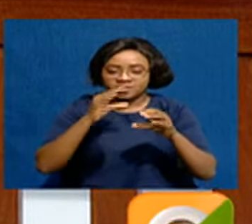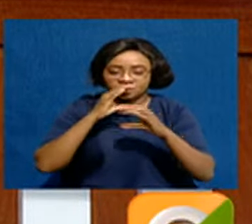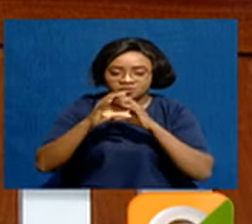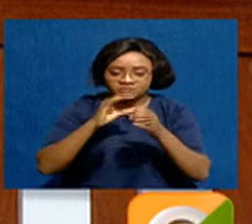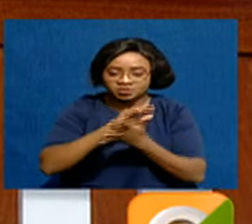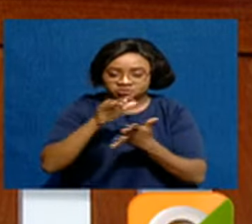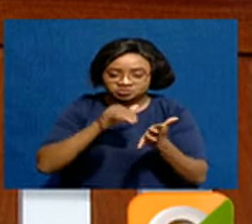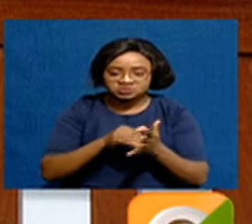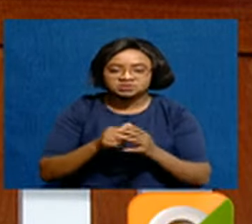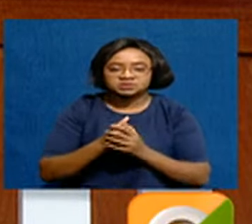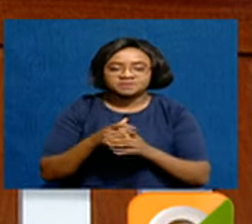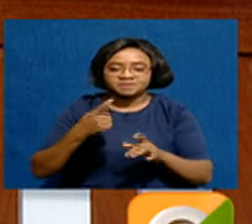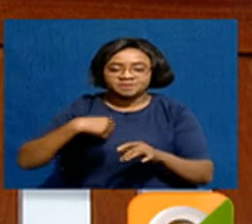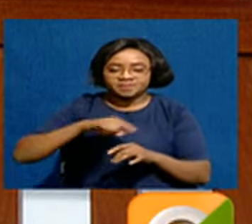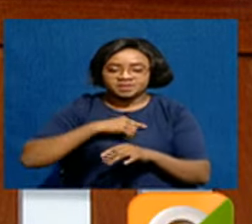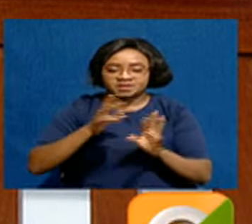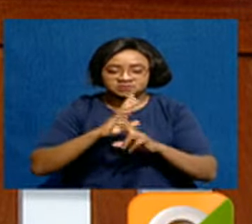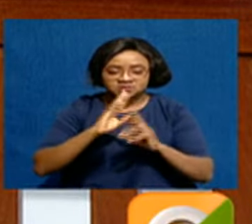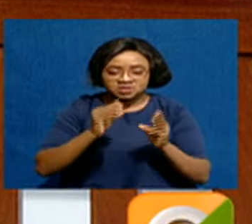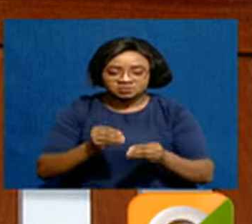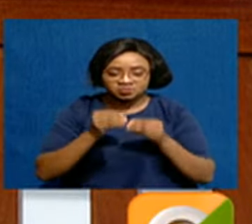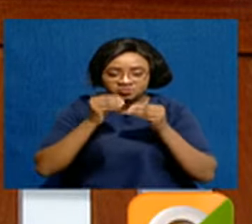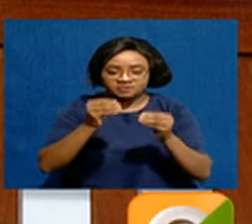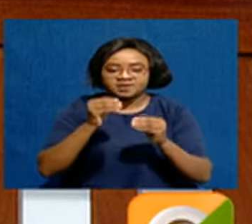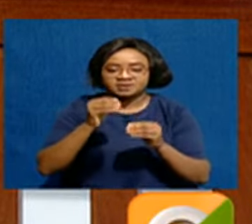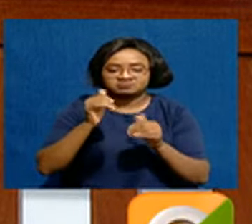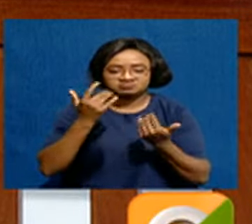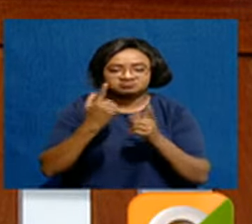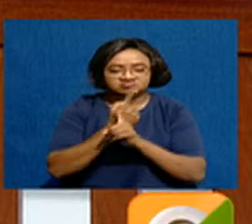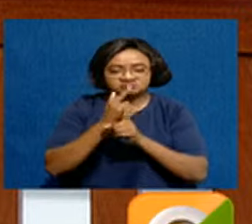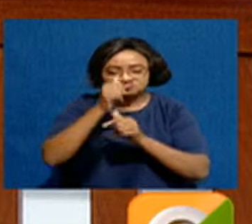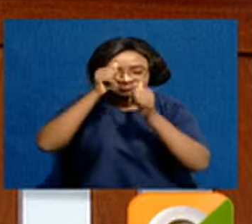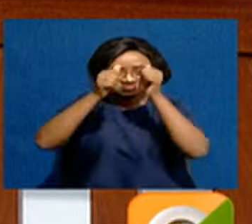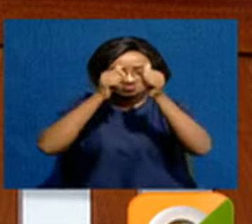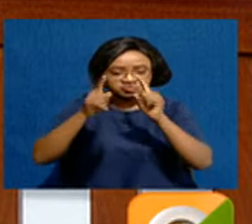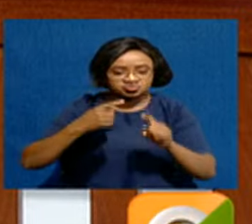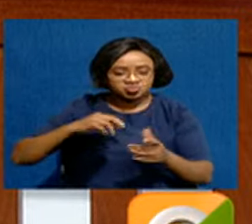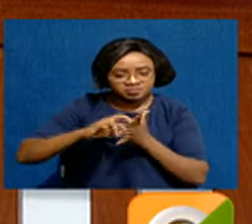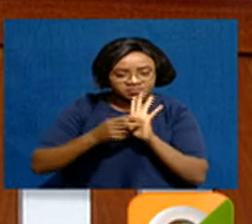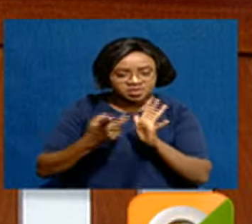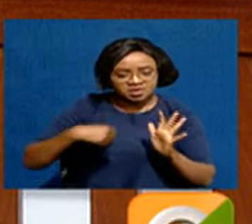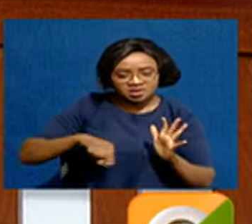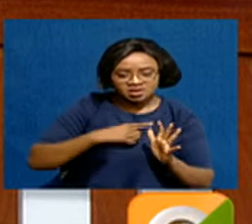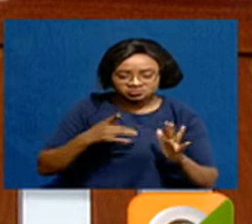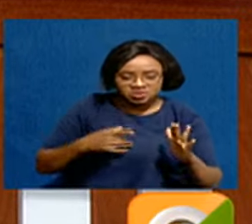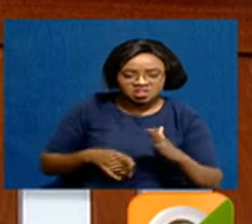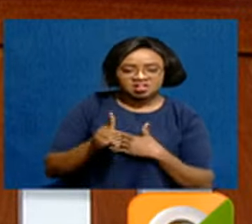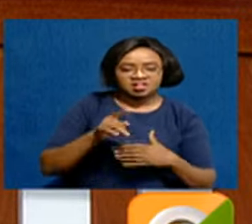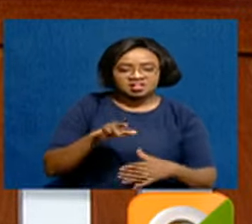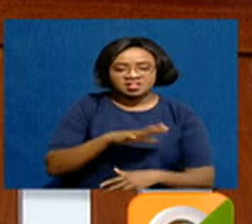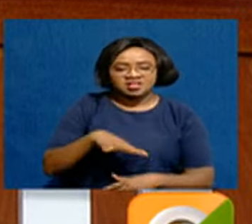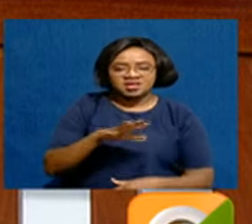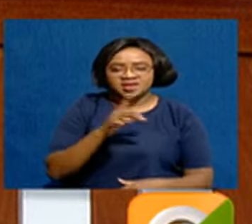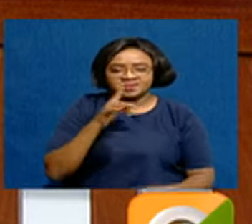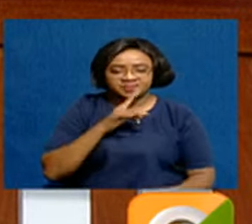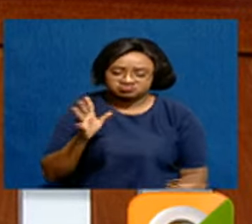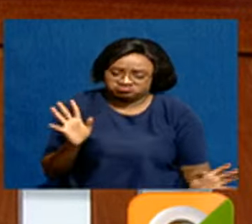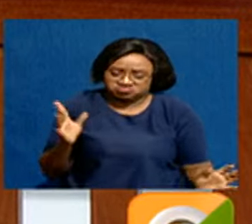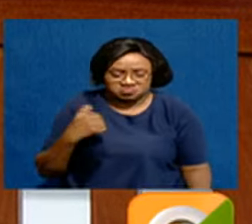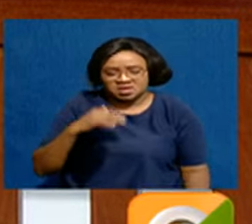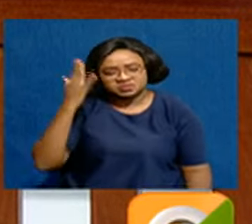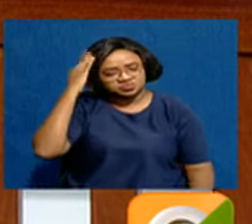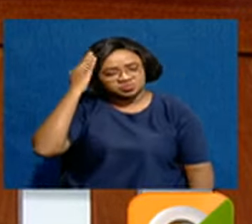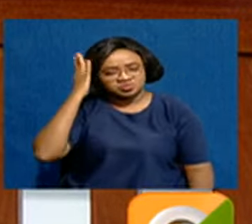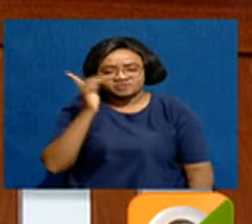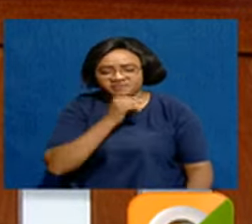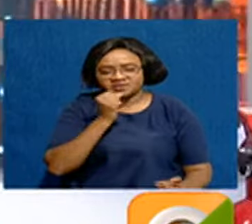intelligence sharing and gathering. So we are not walking into a place that we're not walking into a dark room. We know what we're doing.